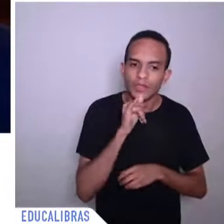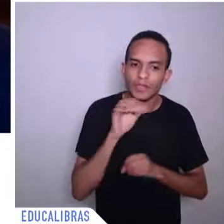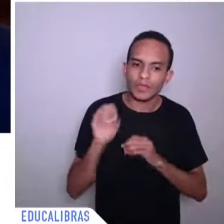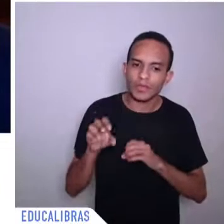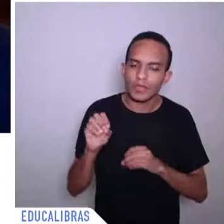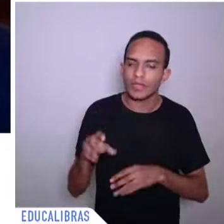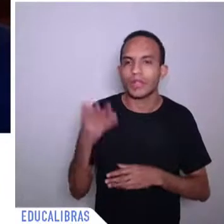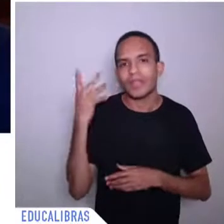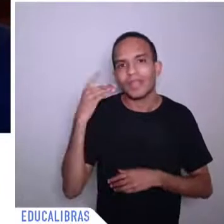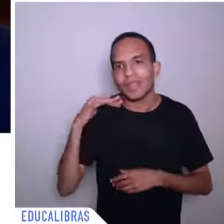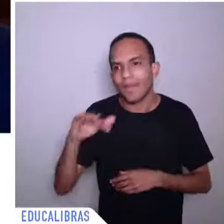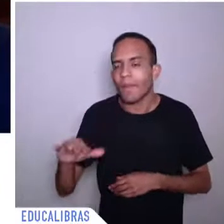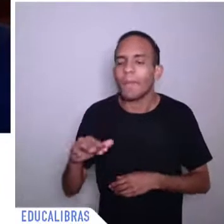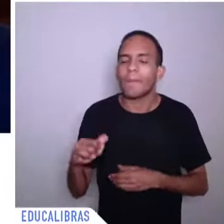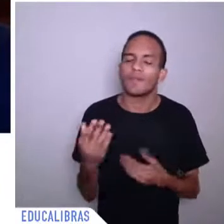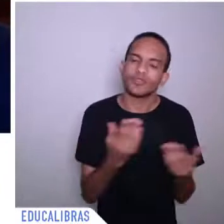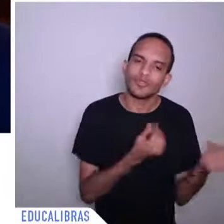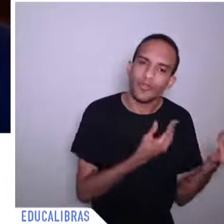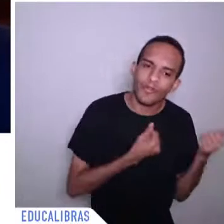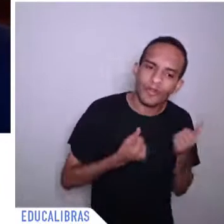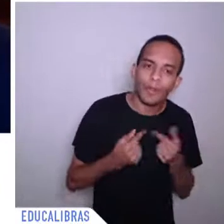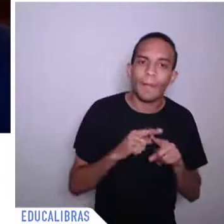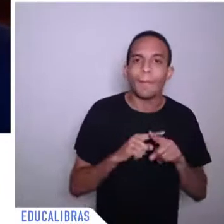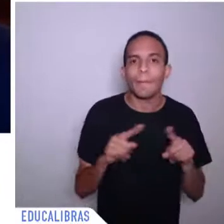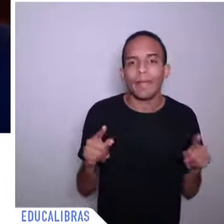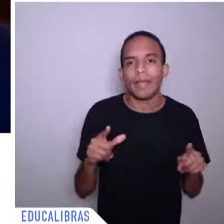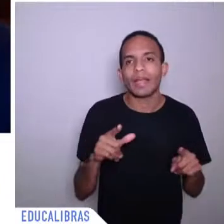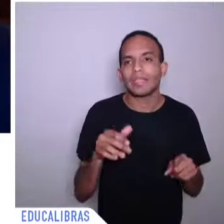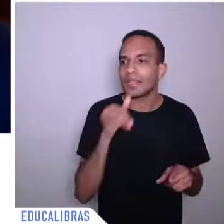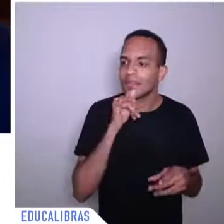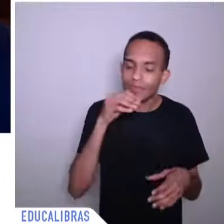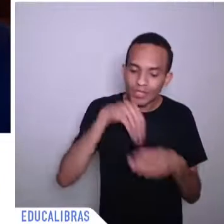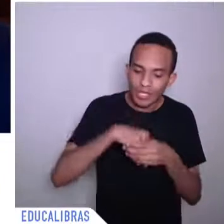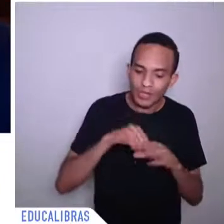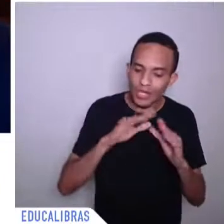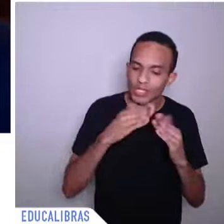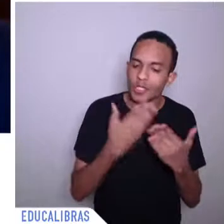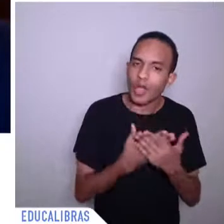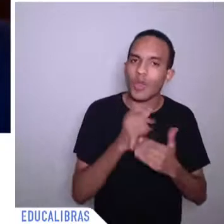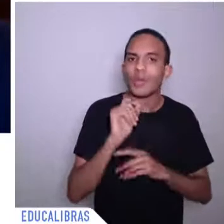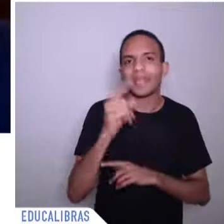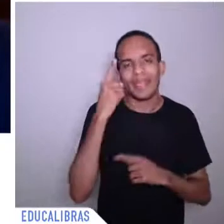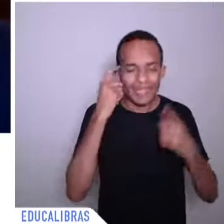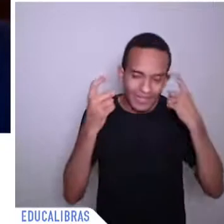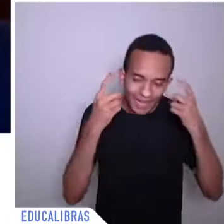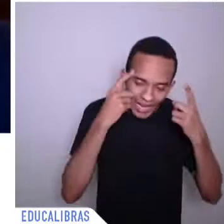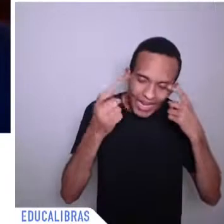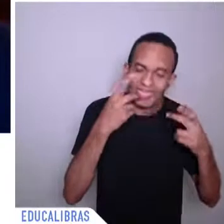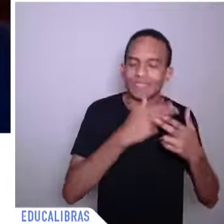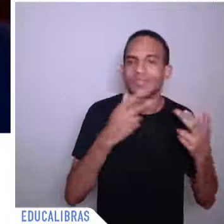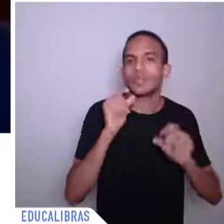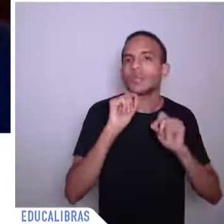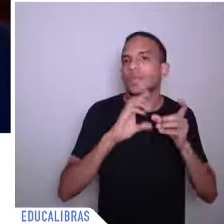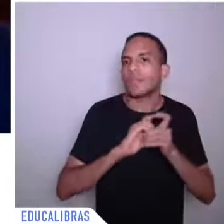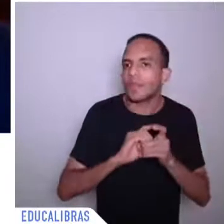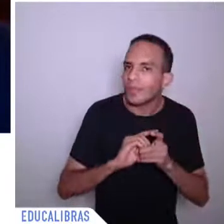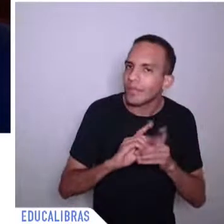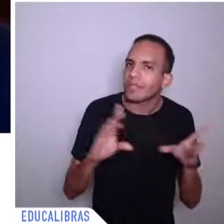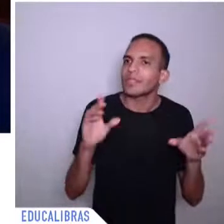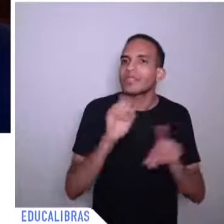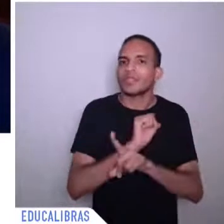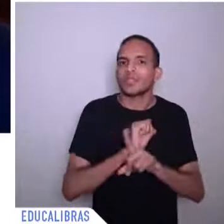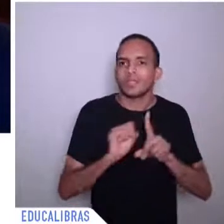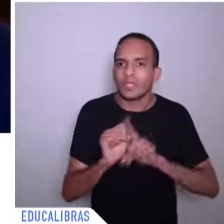talking about education as education going to school, but bringing ideas into